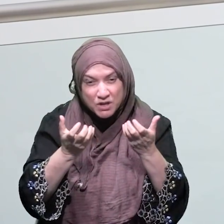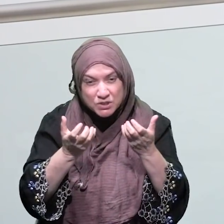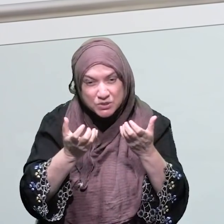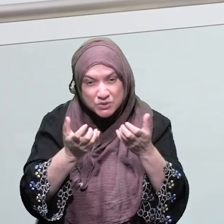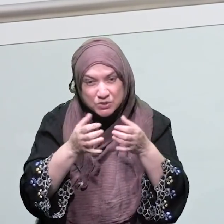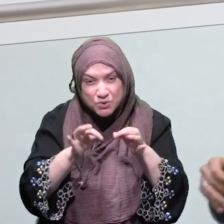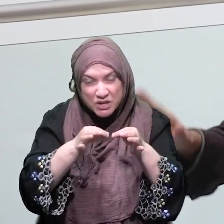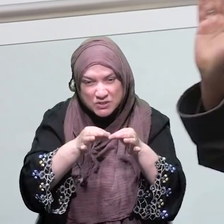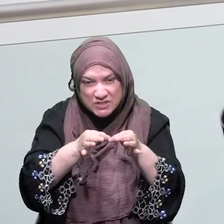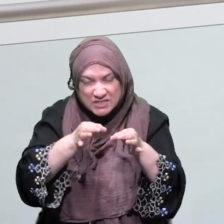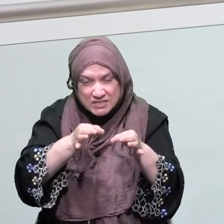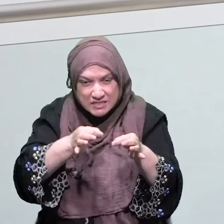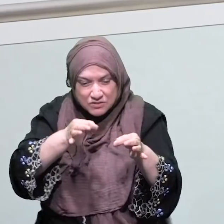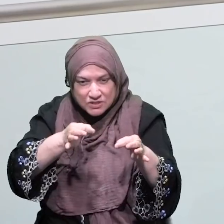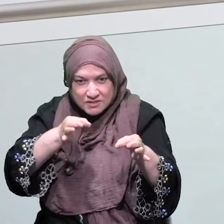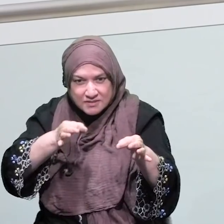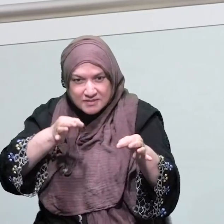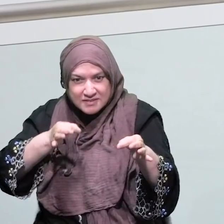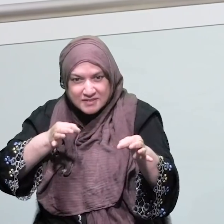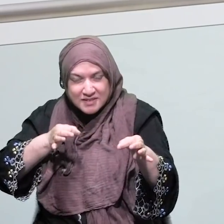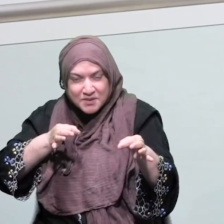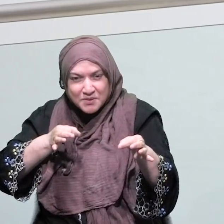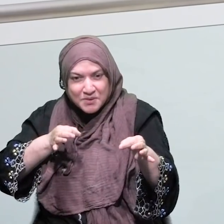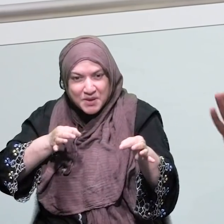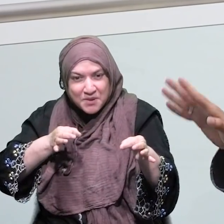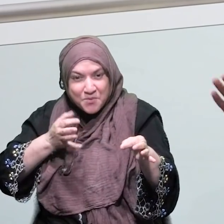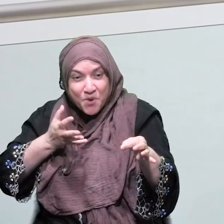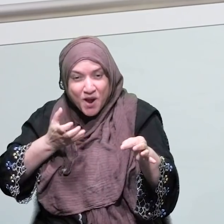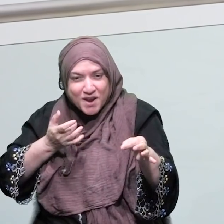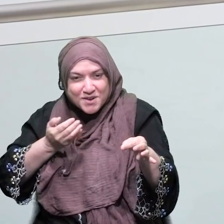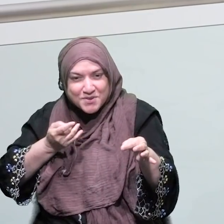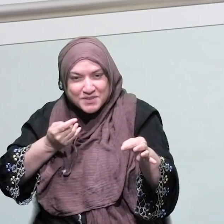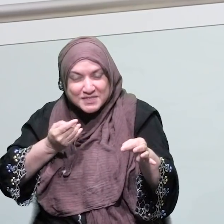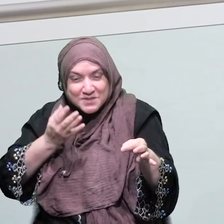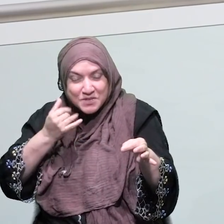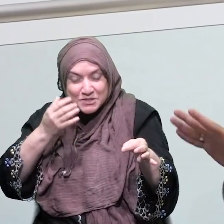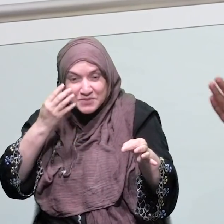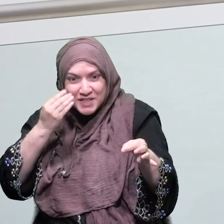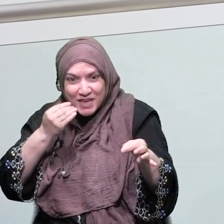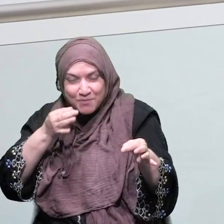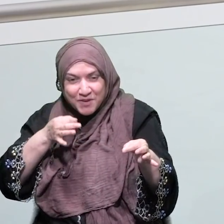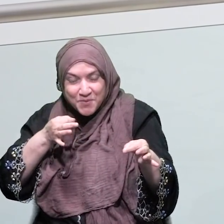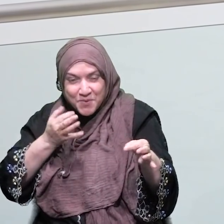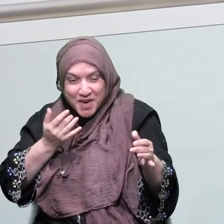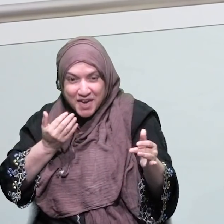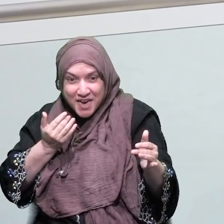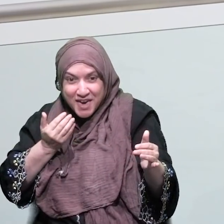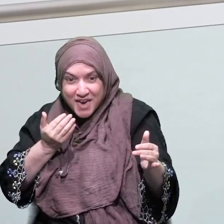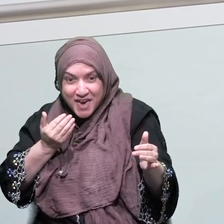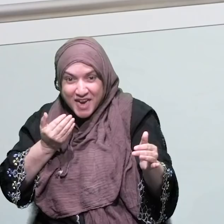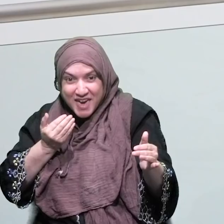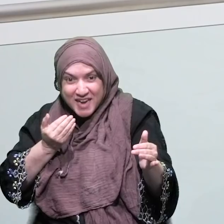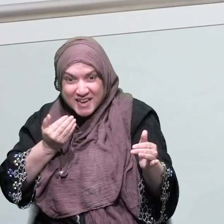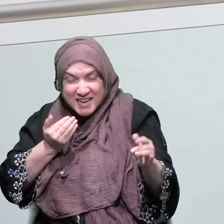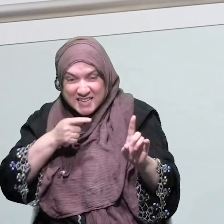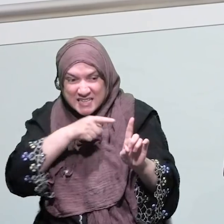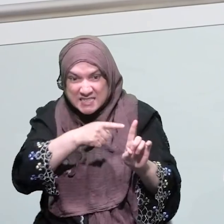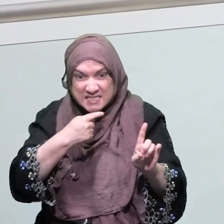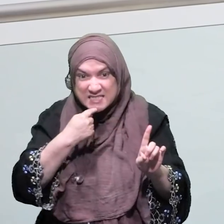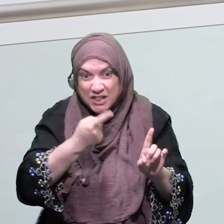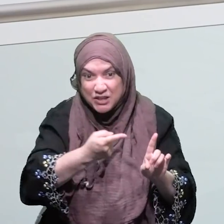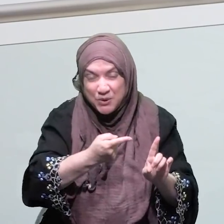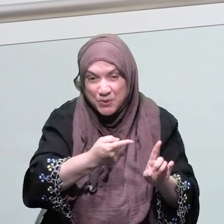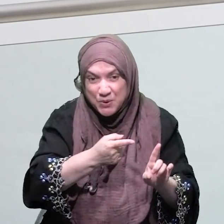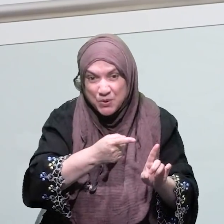said, prolong your sleep. He didn't tell you salah is not important. Don't remember Allah. Don't do wudu. He said, what